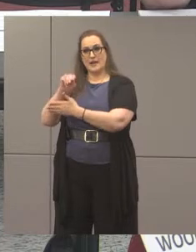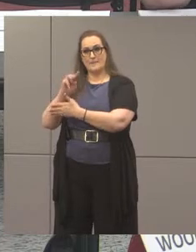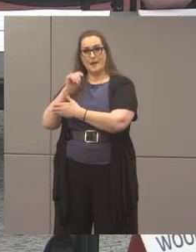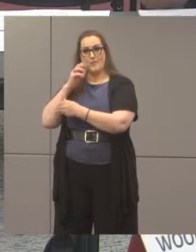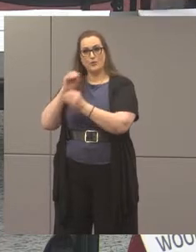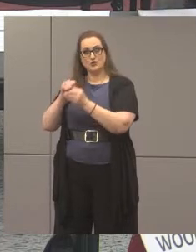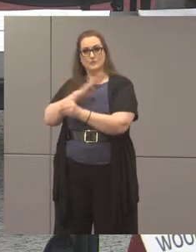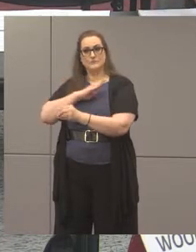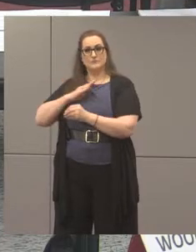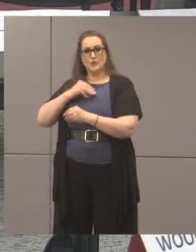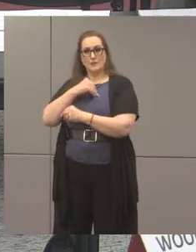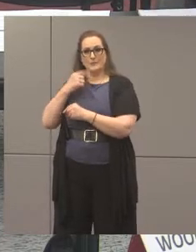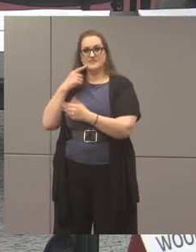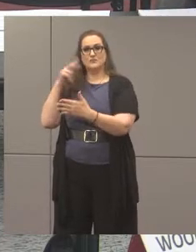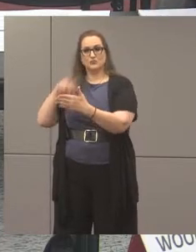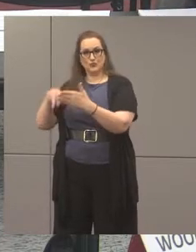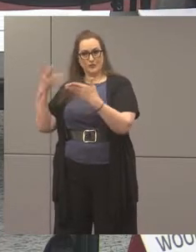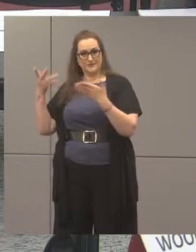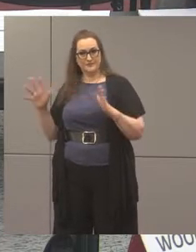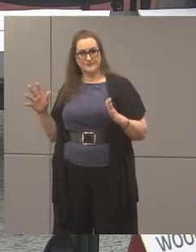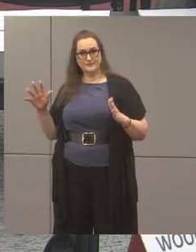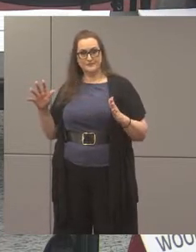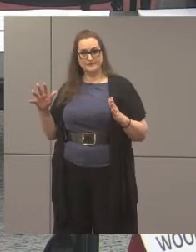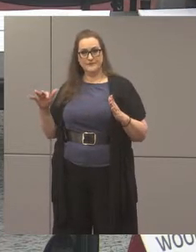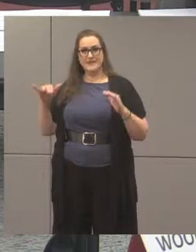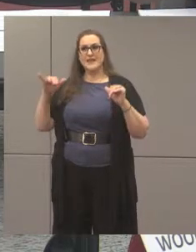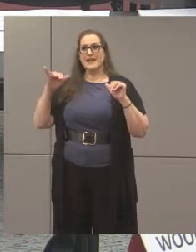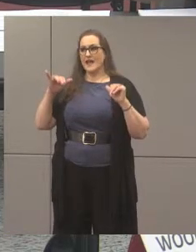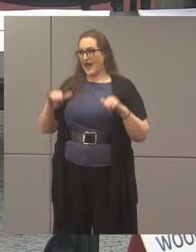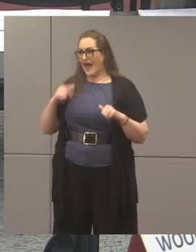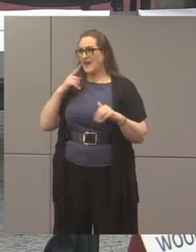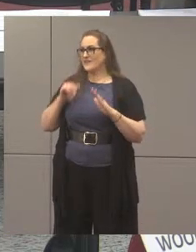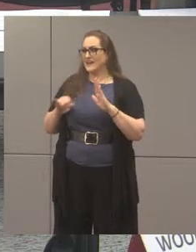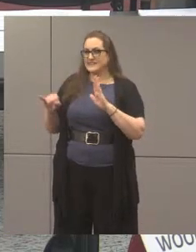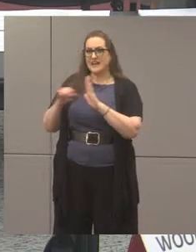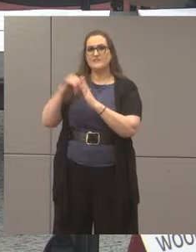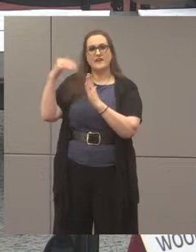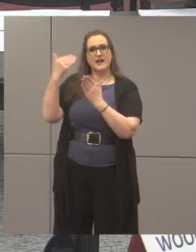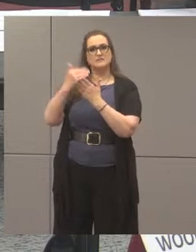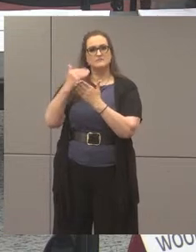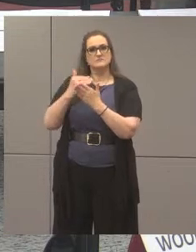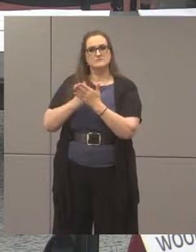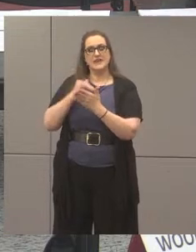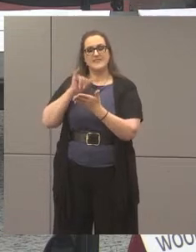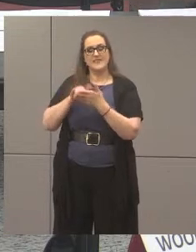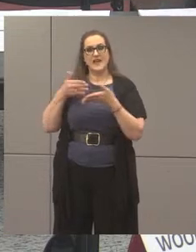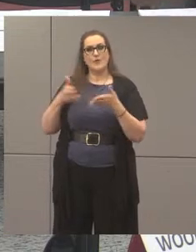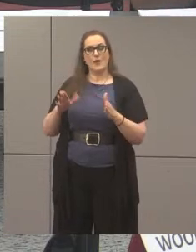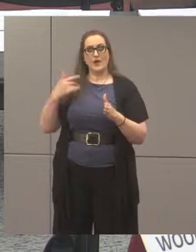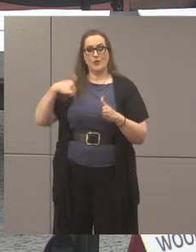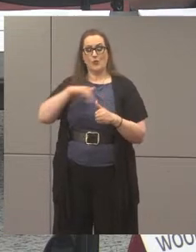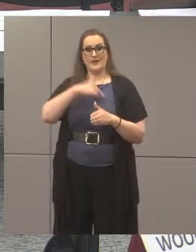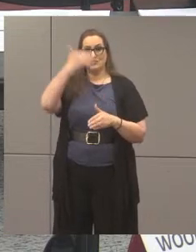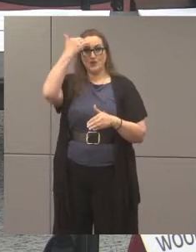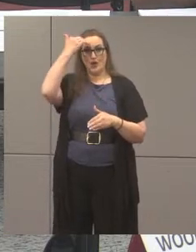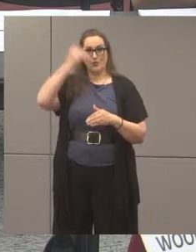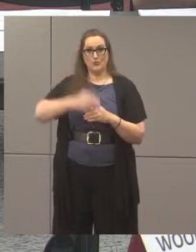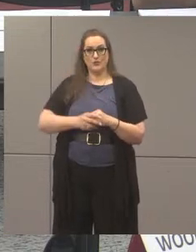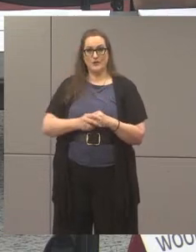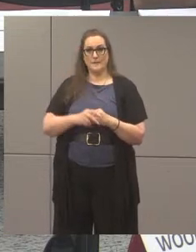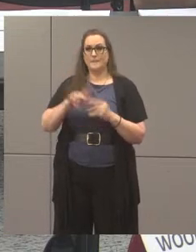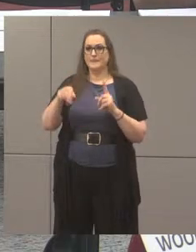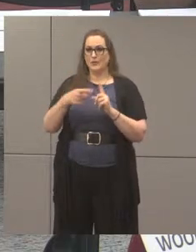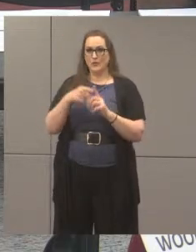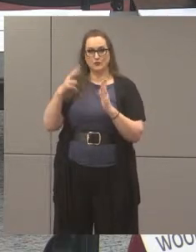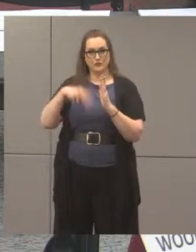basically saying, I've reviewed the document, this is what I've identified, and then that way we know, once it's